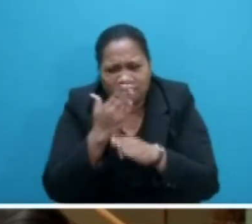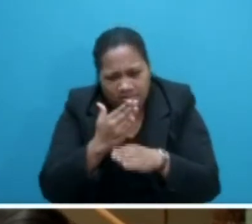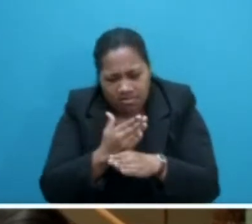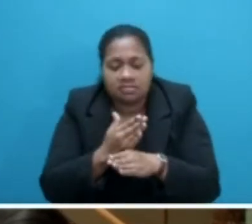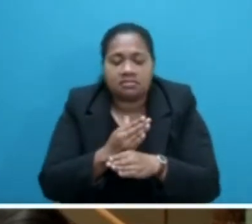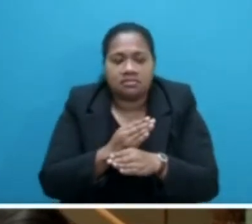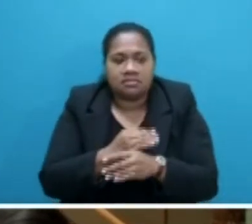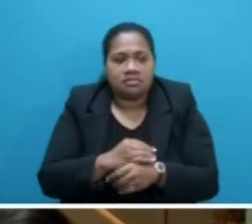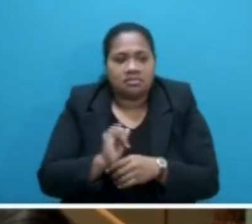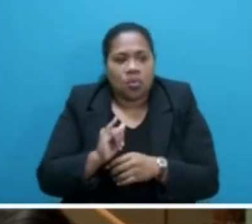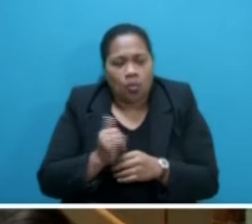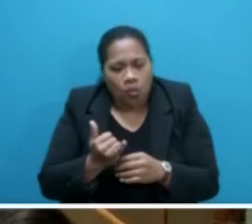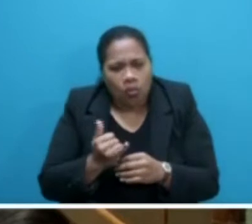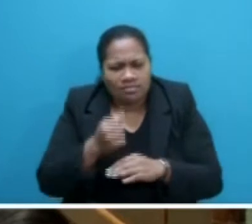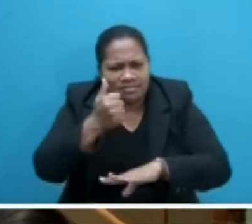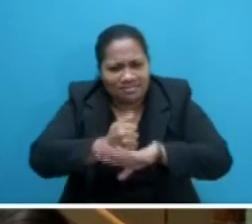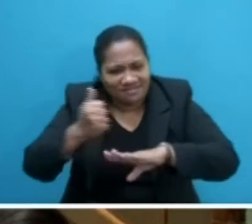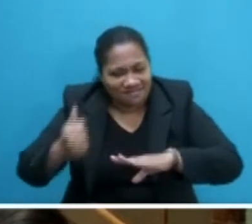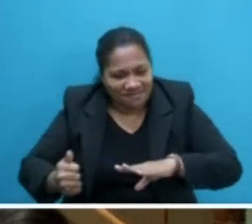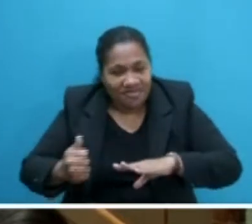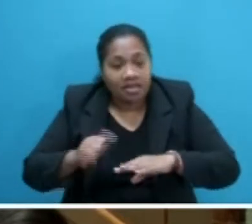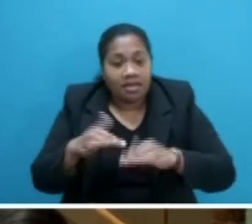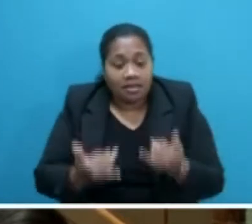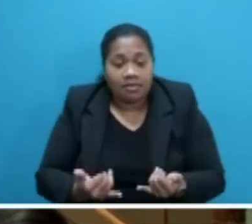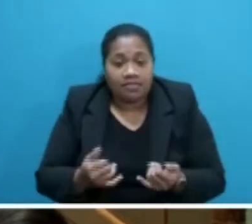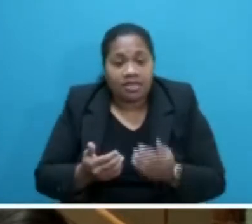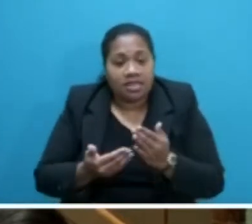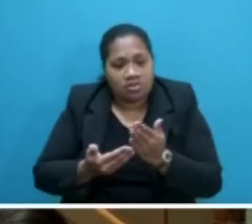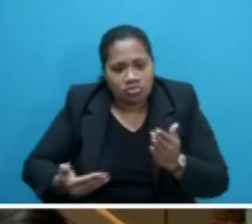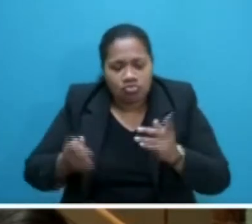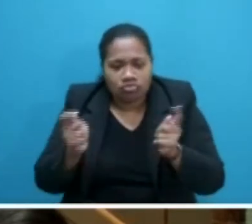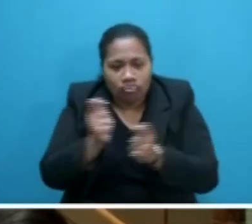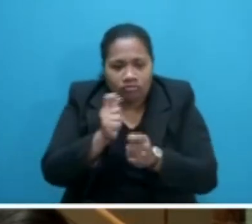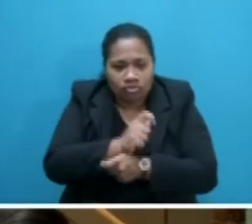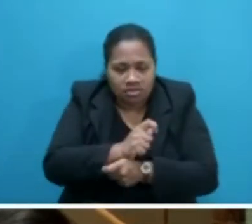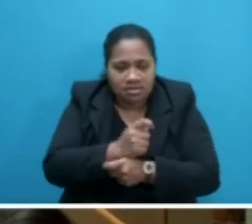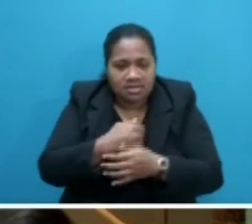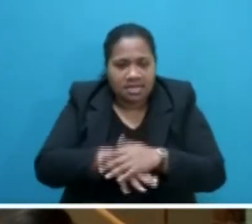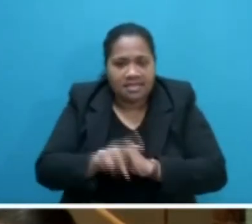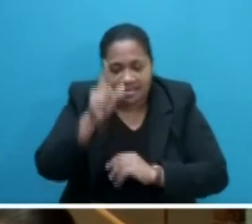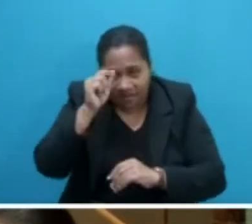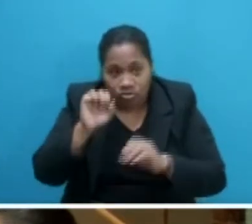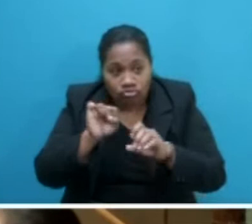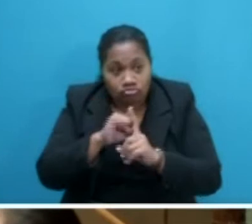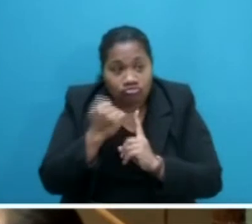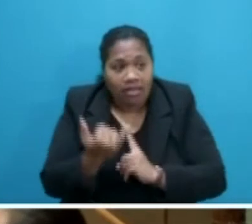single term of government. Deep, enduring changes in Fijian society are born in